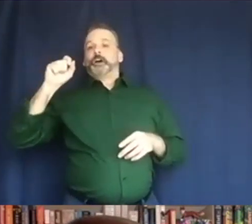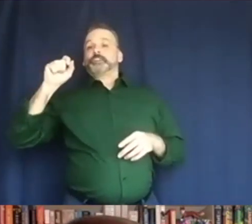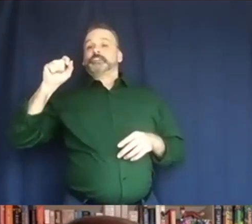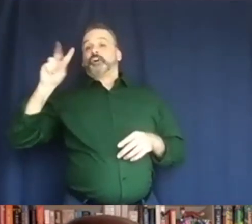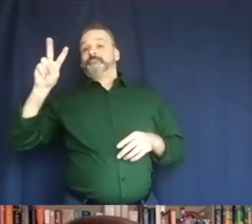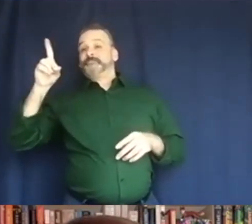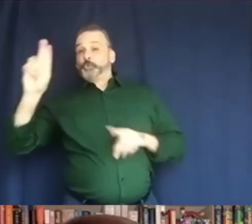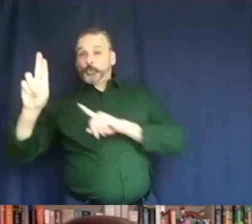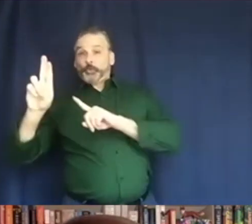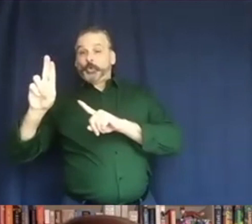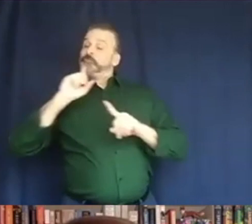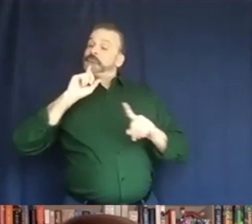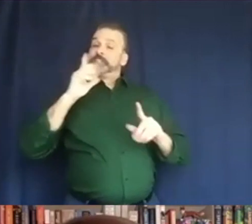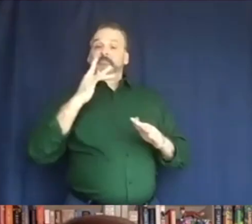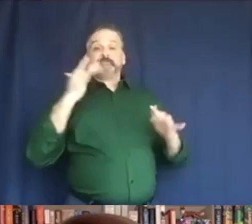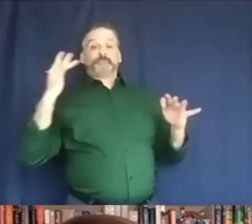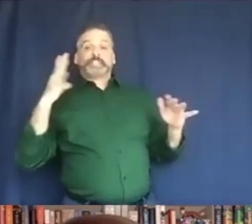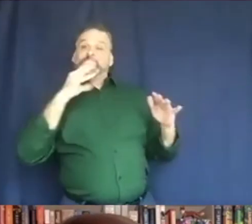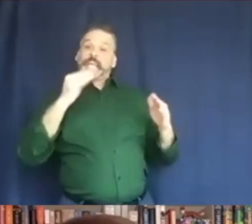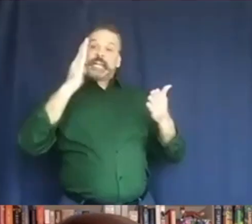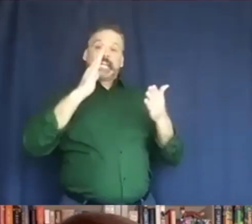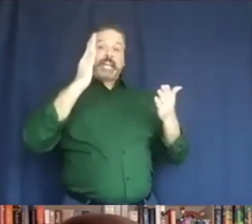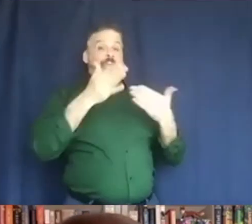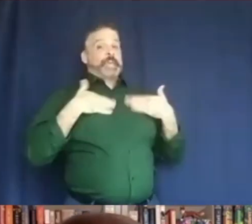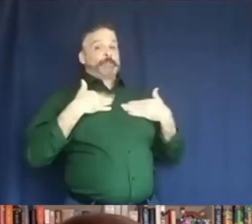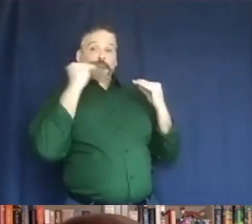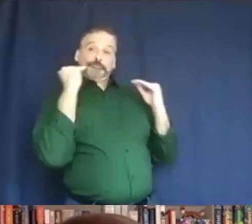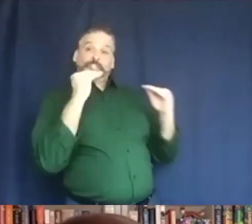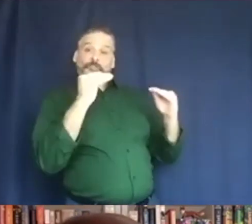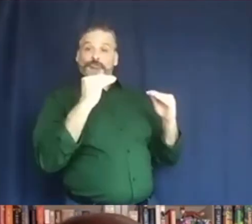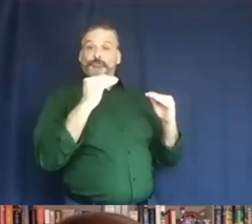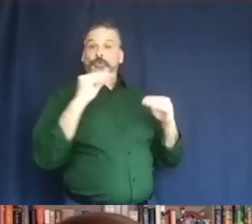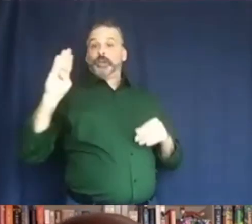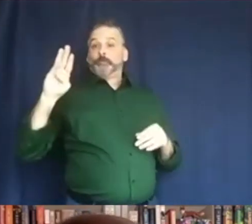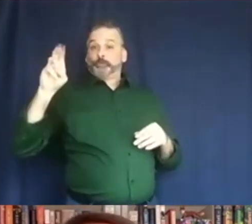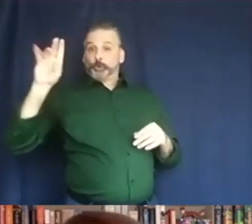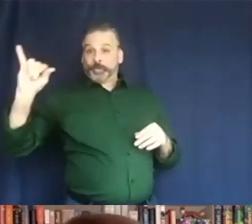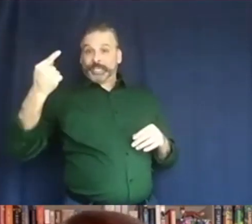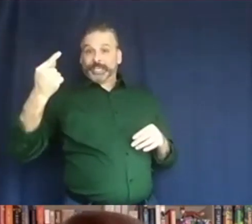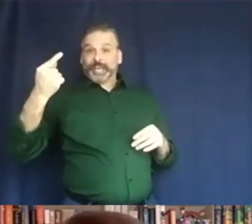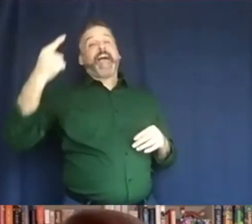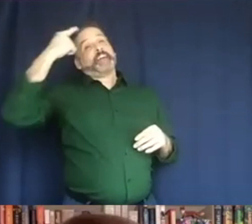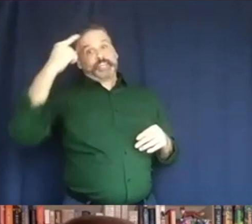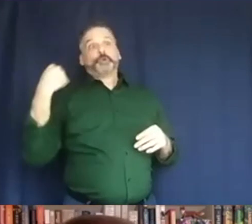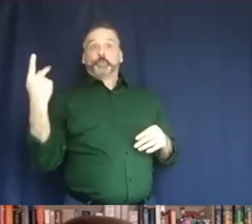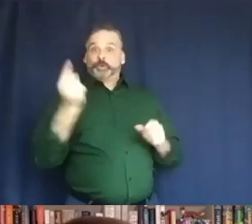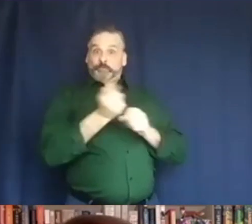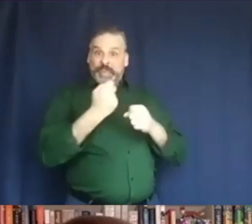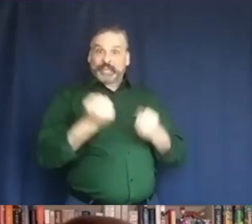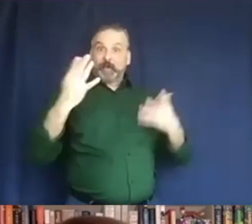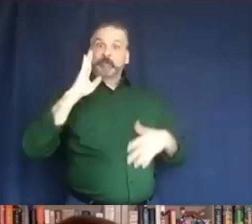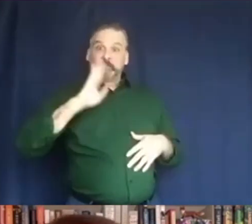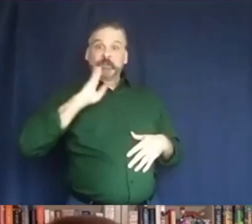and happy to share his craft with you. So I think it would be just a lot of home brewing going on, and that would be